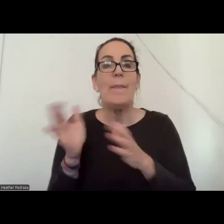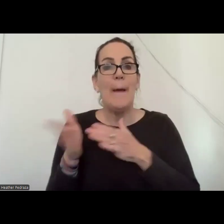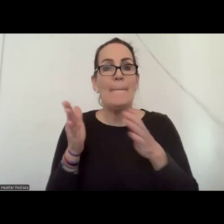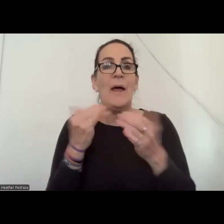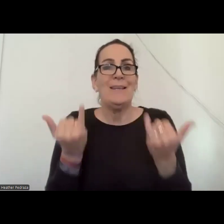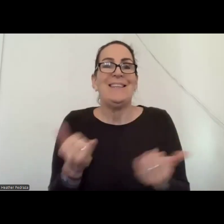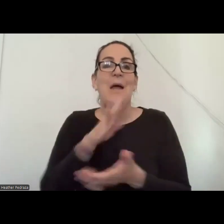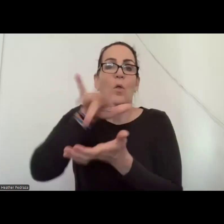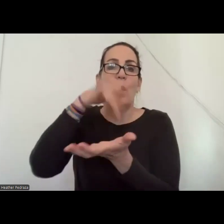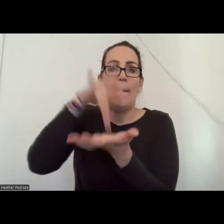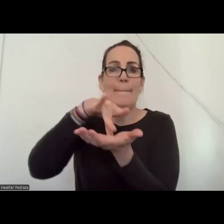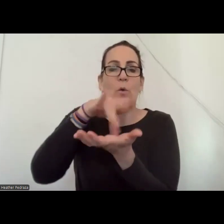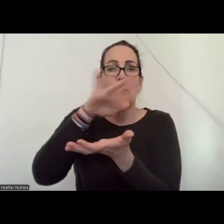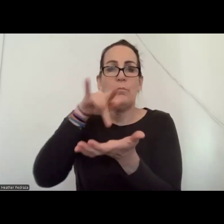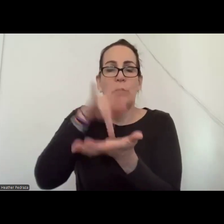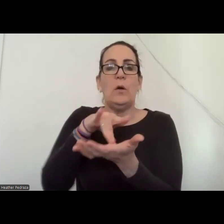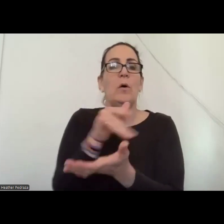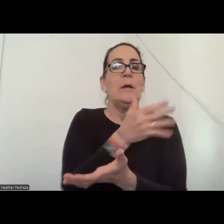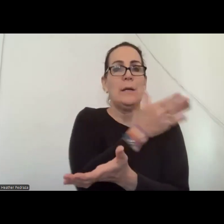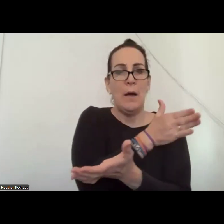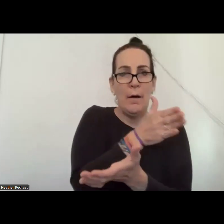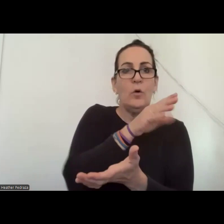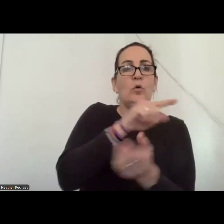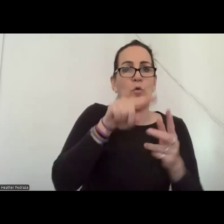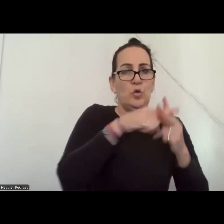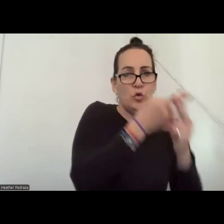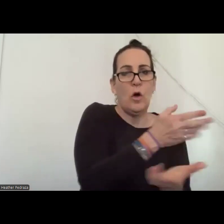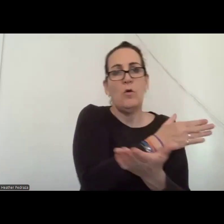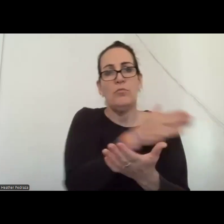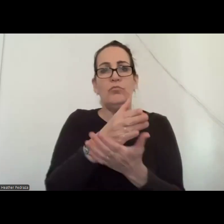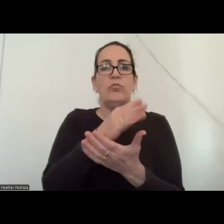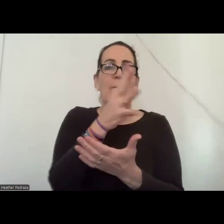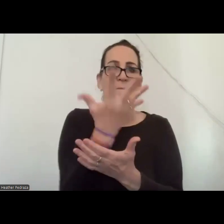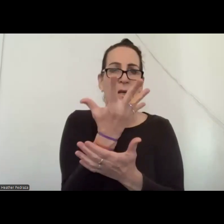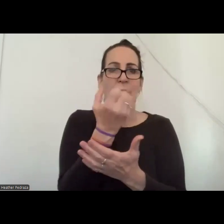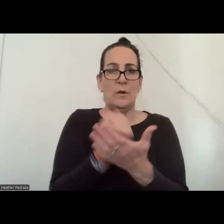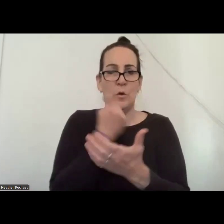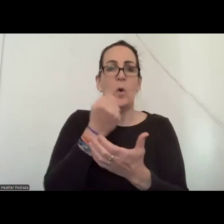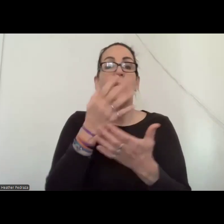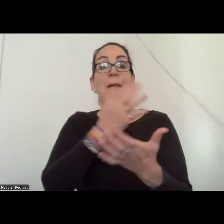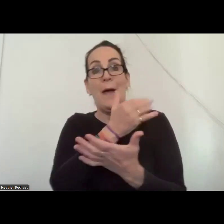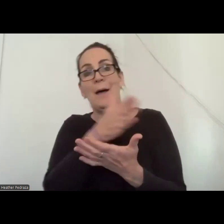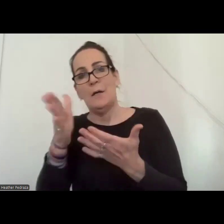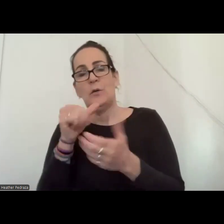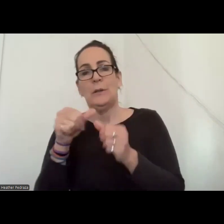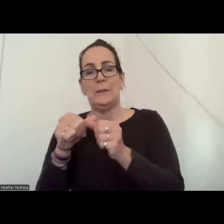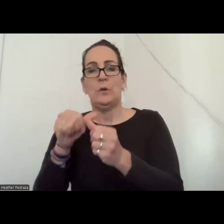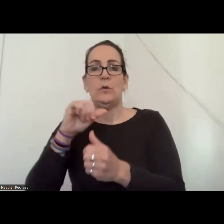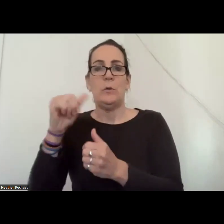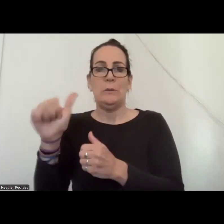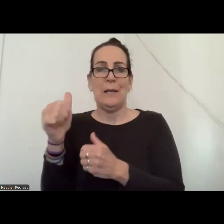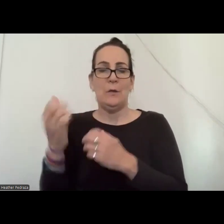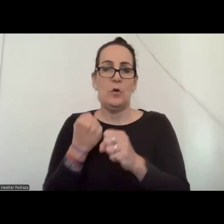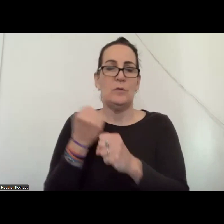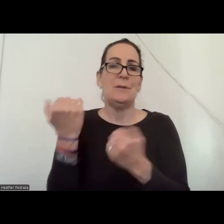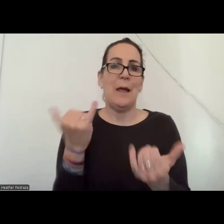midpoint. And that's something we're excited to share with candidates for governor to help renew interest and